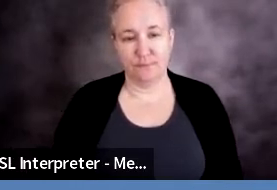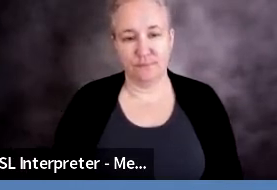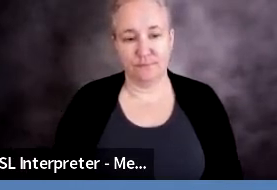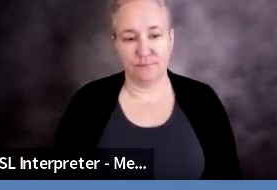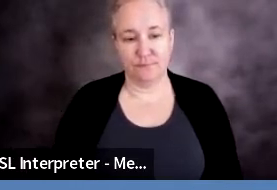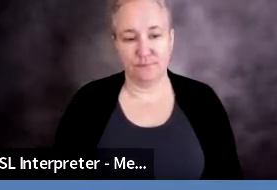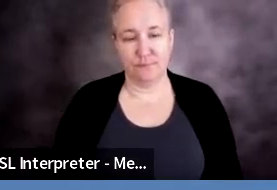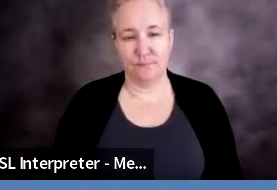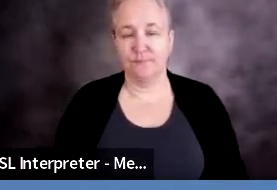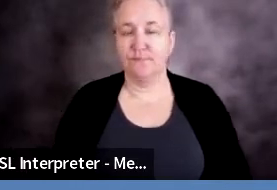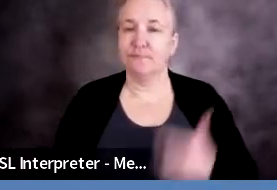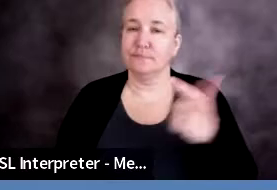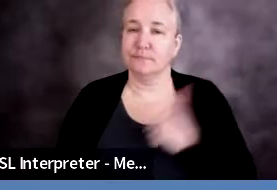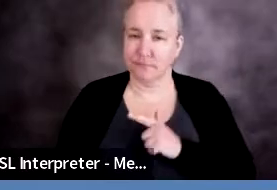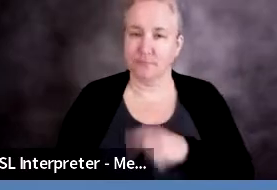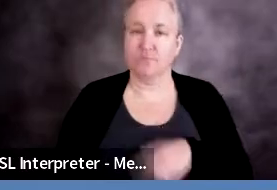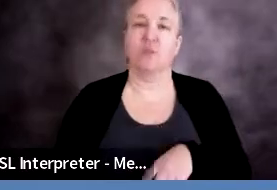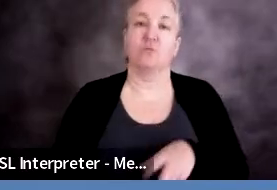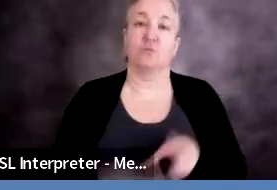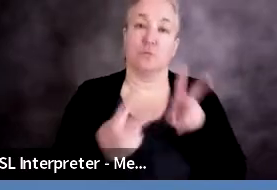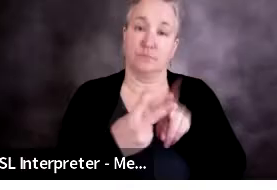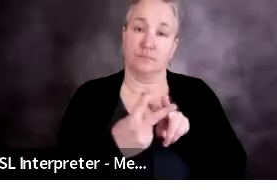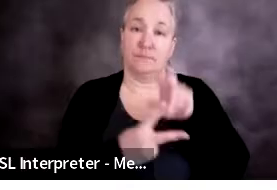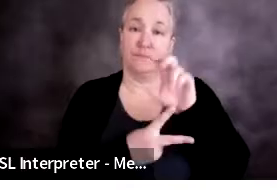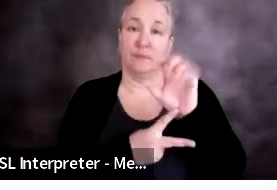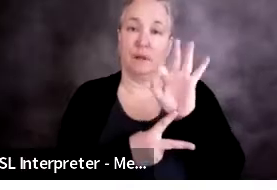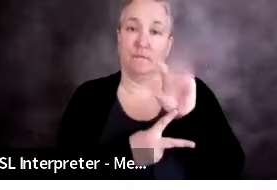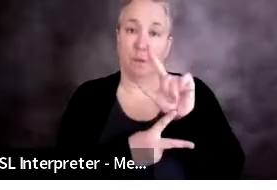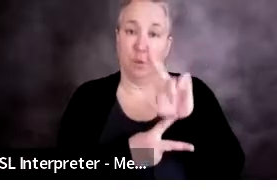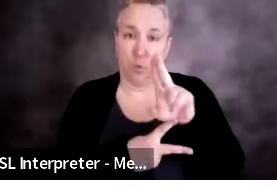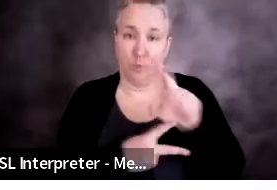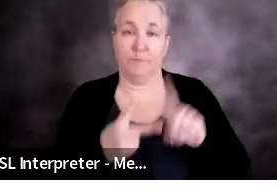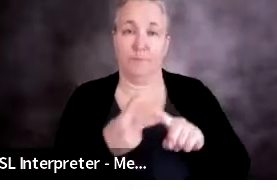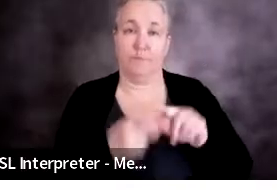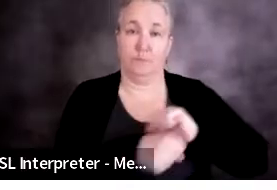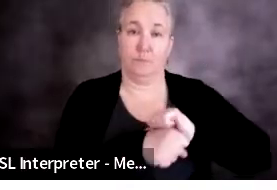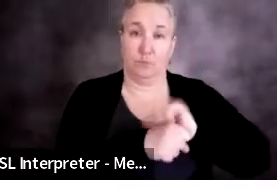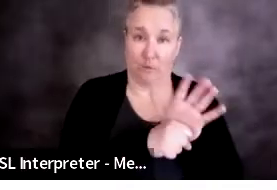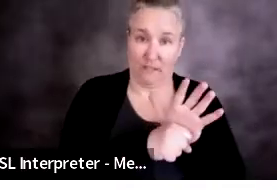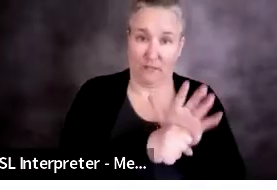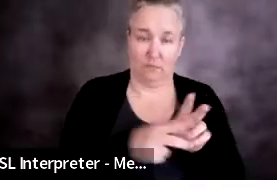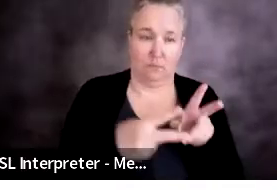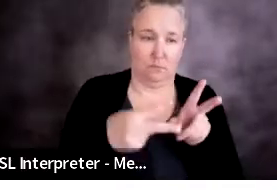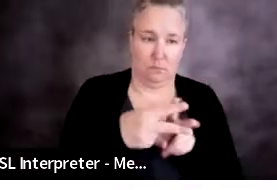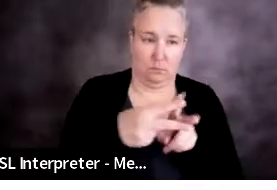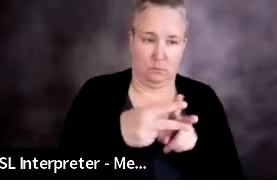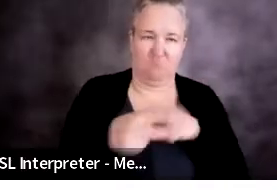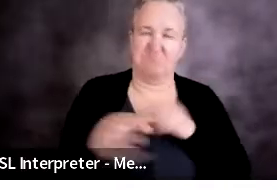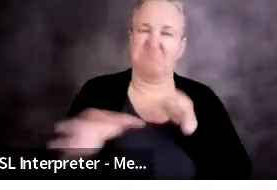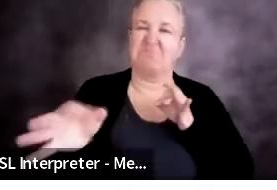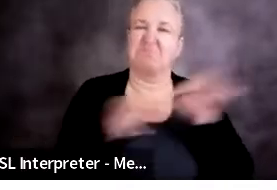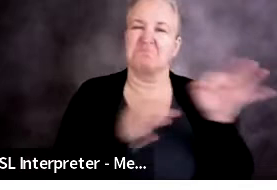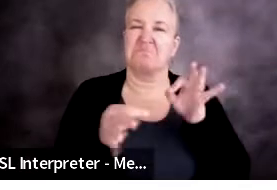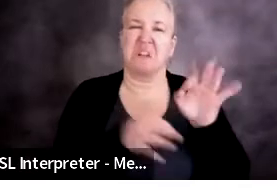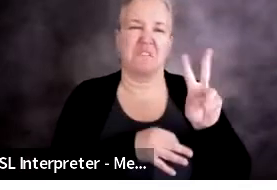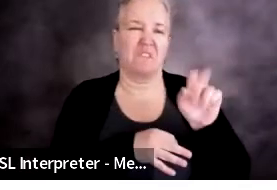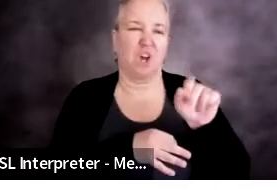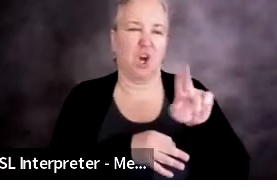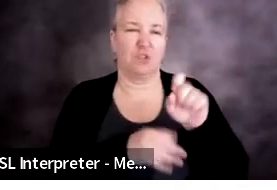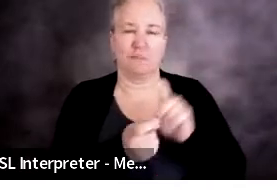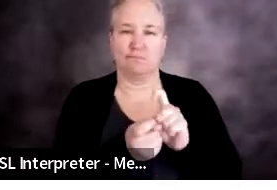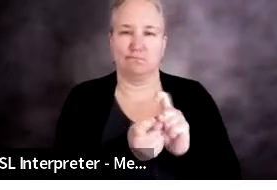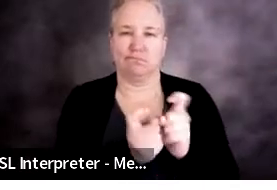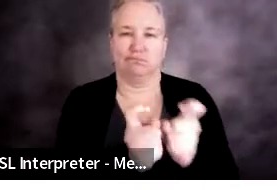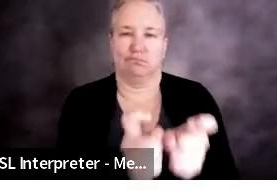So seasonal flu and COVID-19, we're going to talk about the virus mutations of the two.